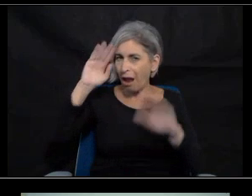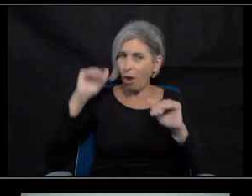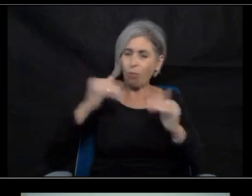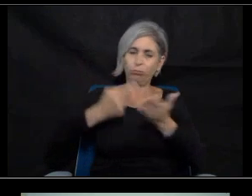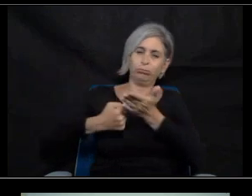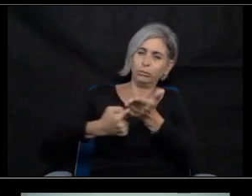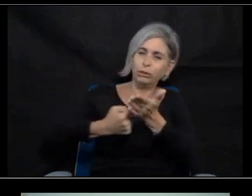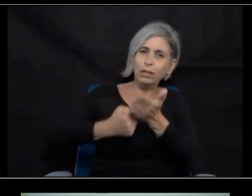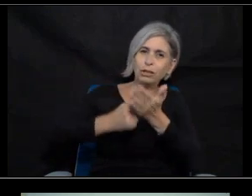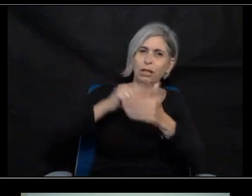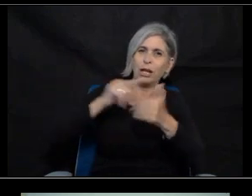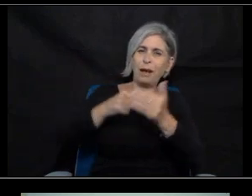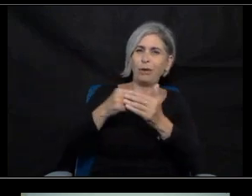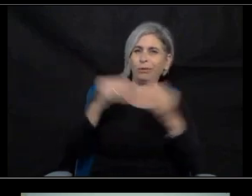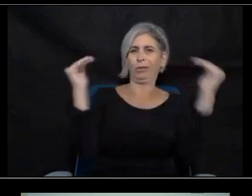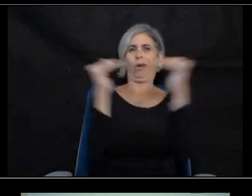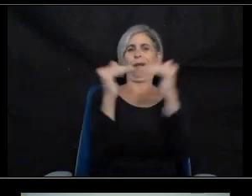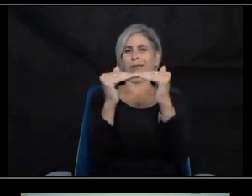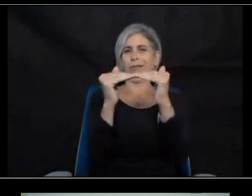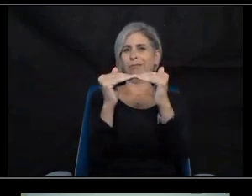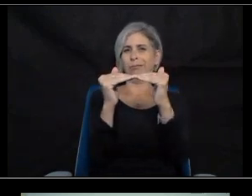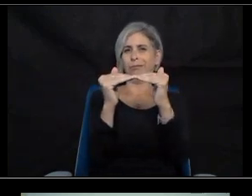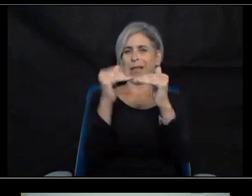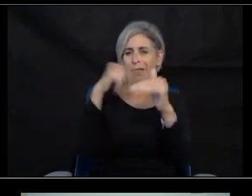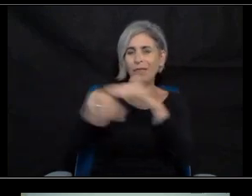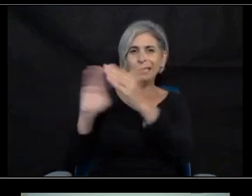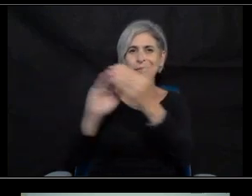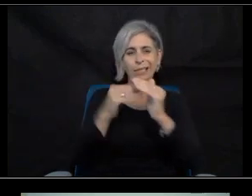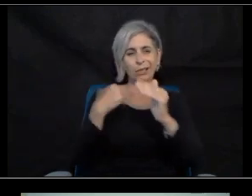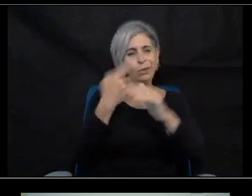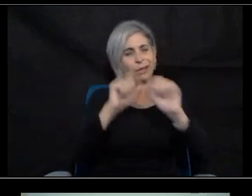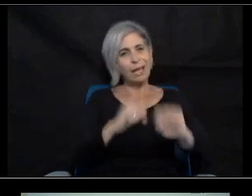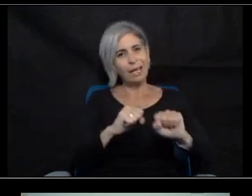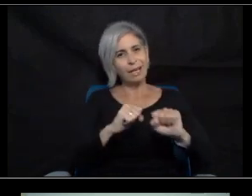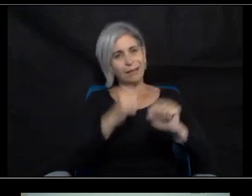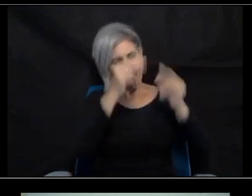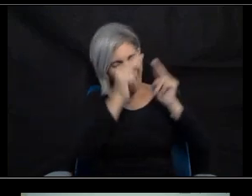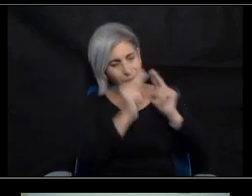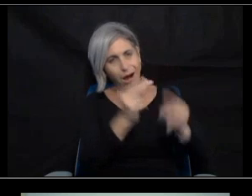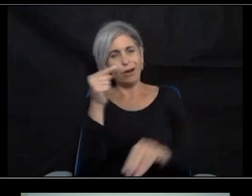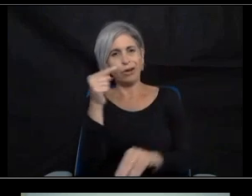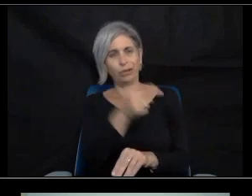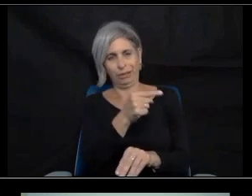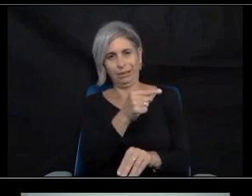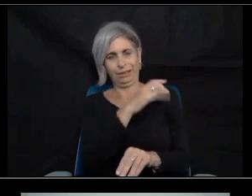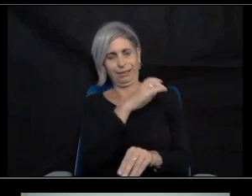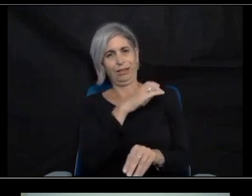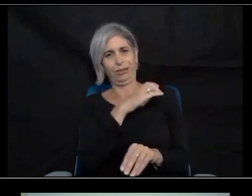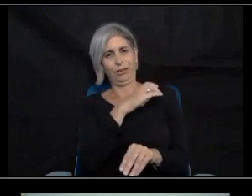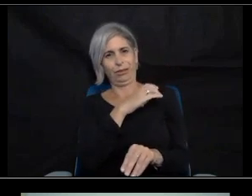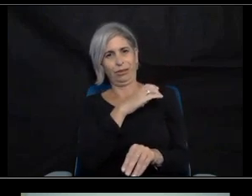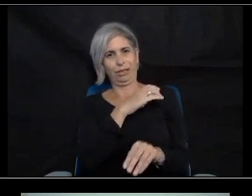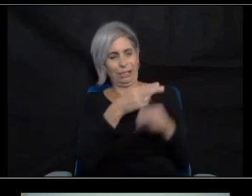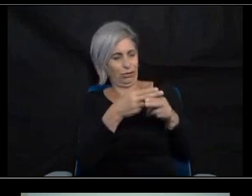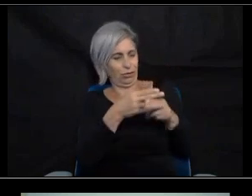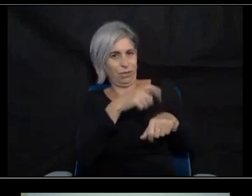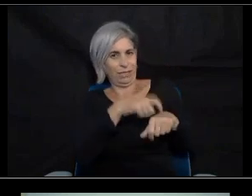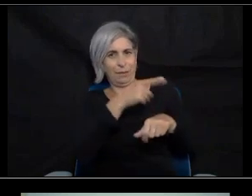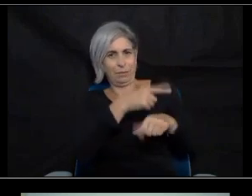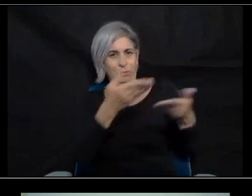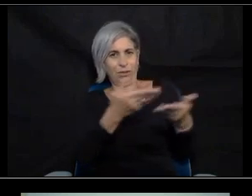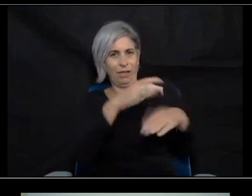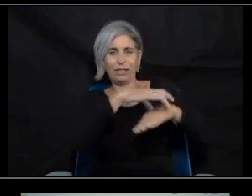have regarding equity in the city that we can somehow honor him for what he's done in the short time he was